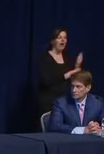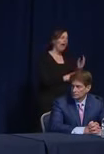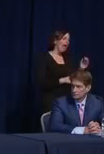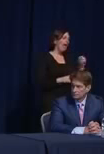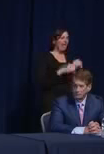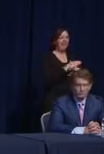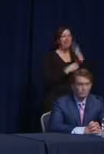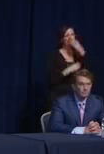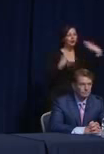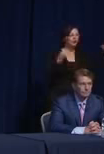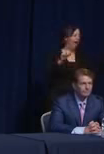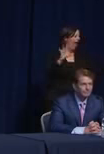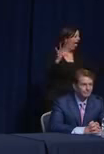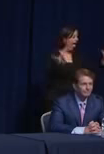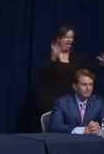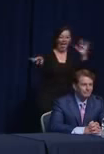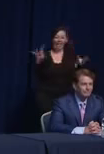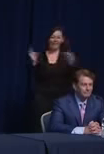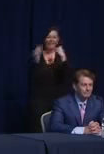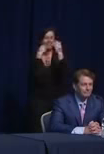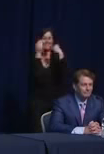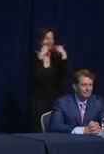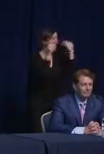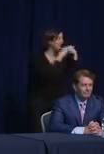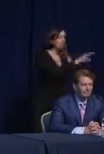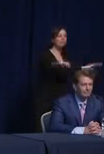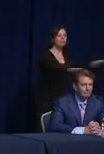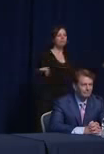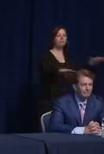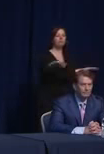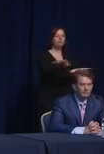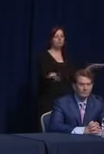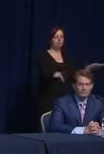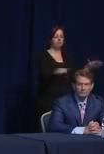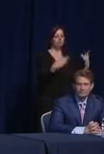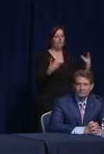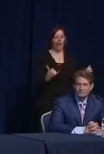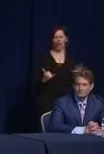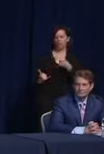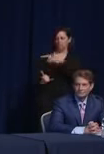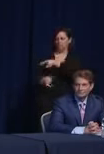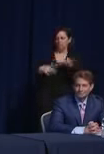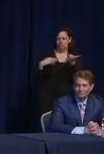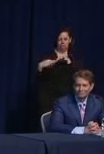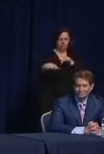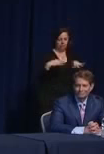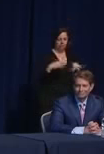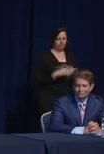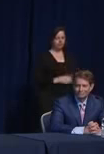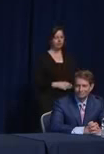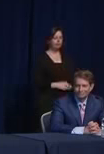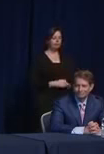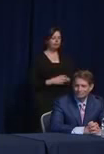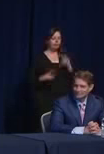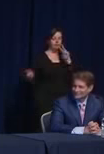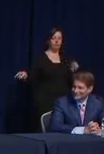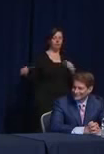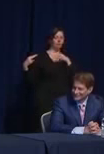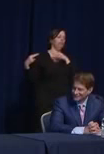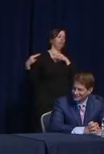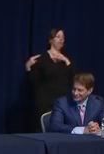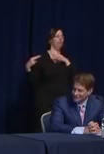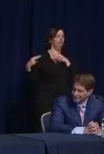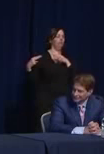at the grocery store. So let me just say that unequivocally, please. We're looking at one another